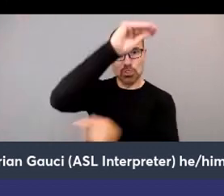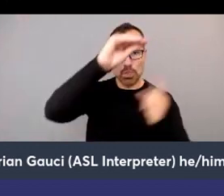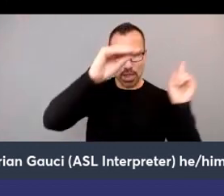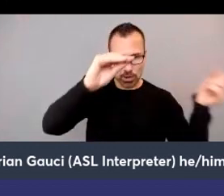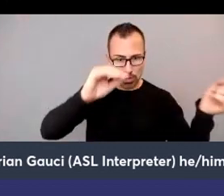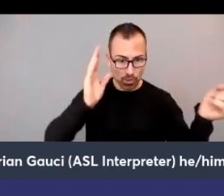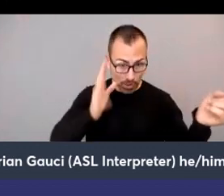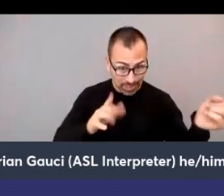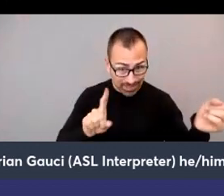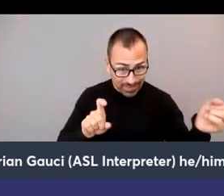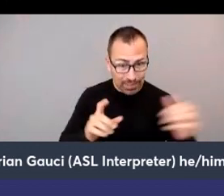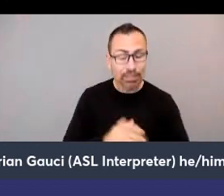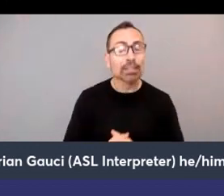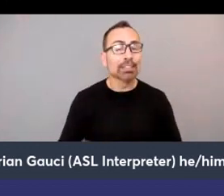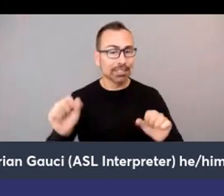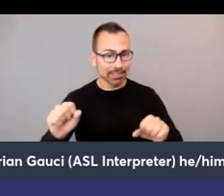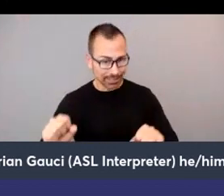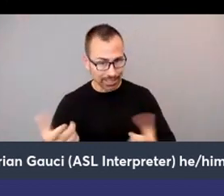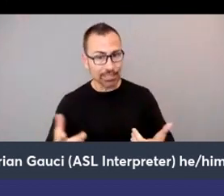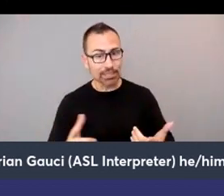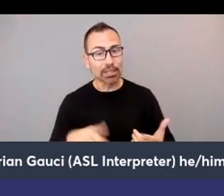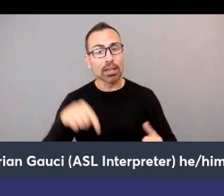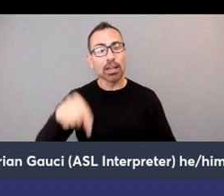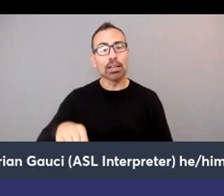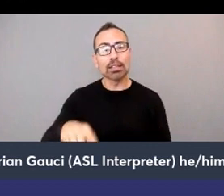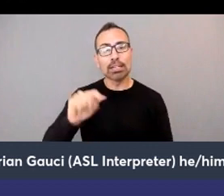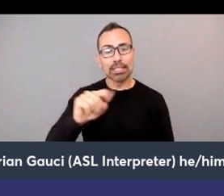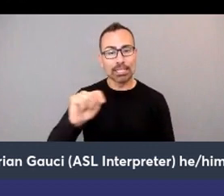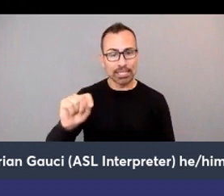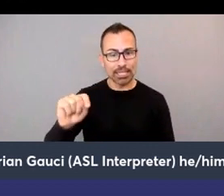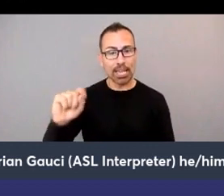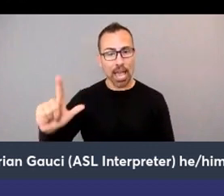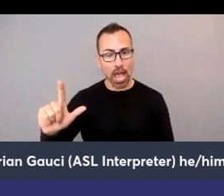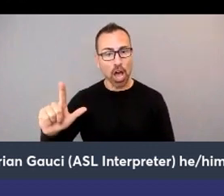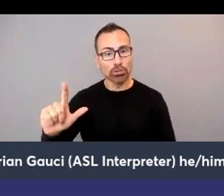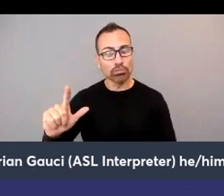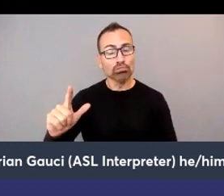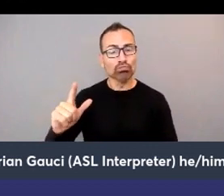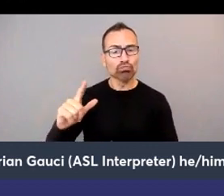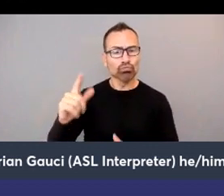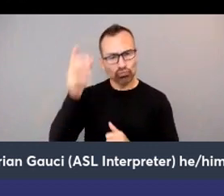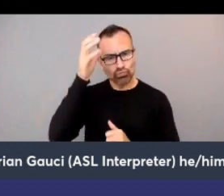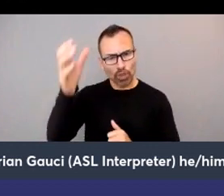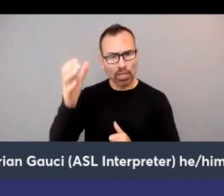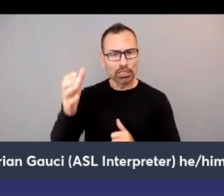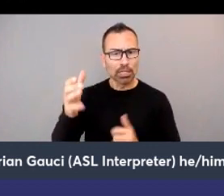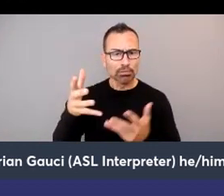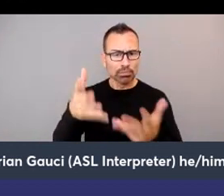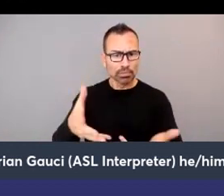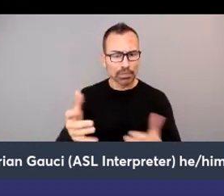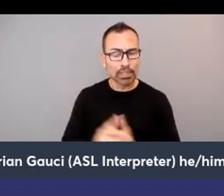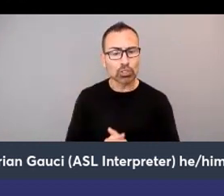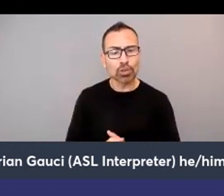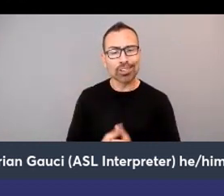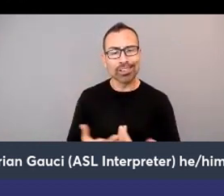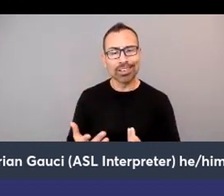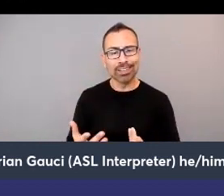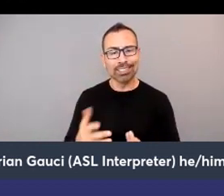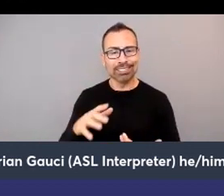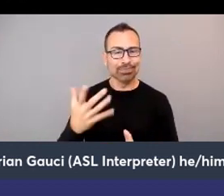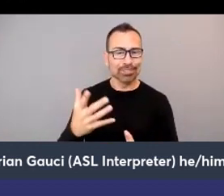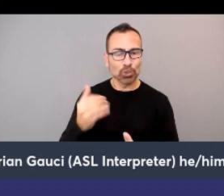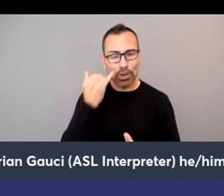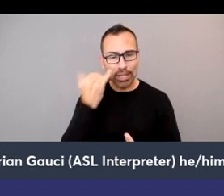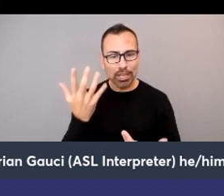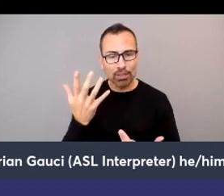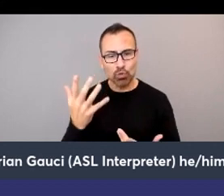TTL concept still applies, right? So the time to live of every key. So if you put a key, like I said, for example, logs, right? That